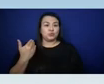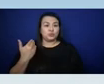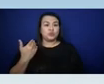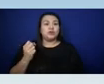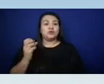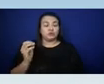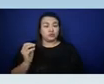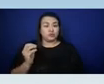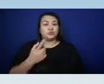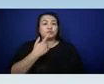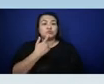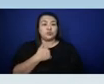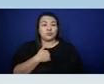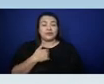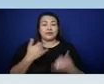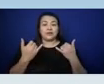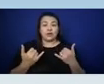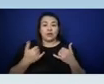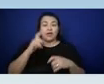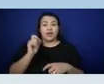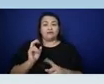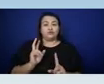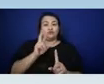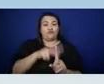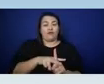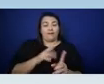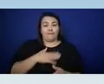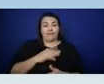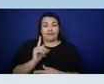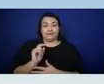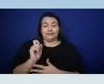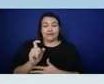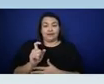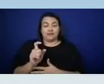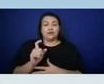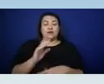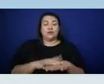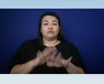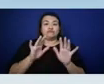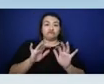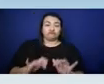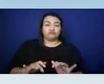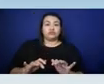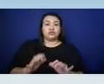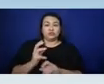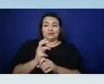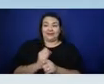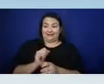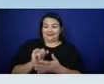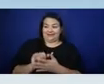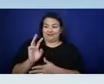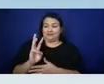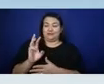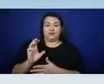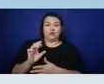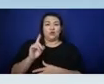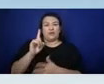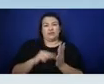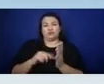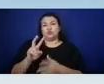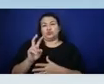that they had a glitch in the computer, and that they'll be mailing out those checks soon. That was almost